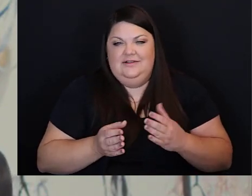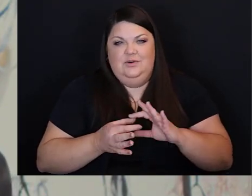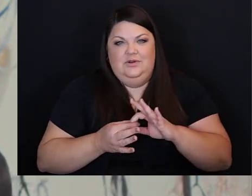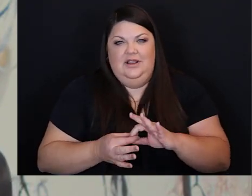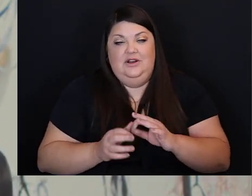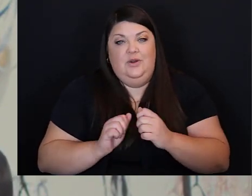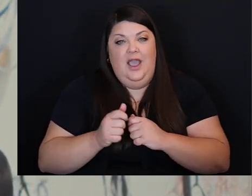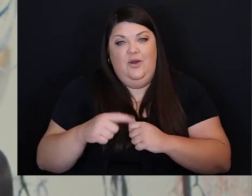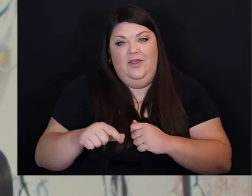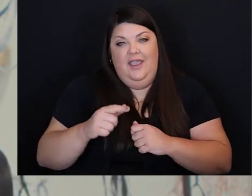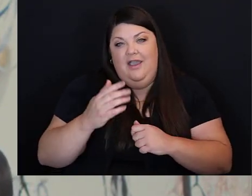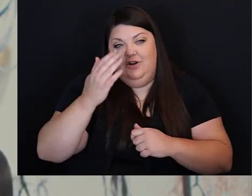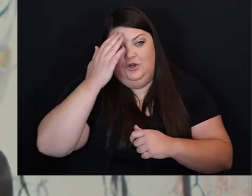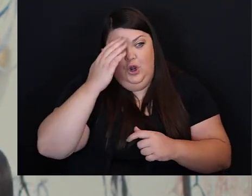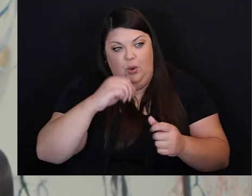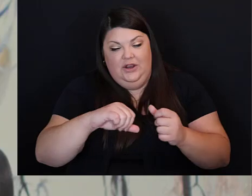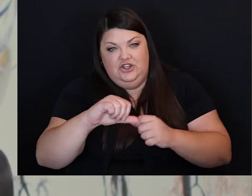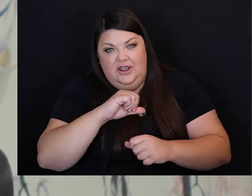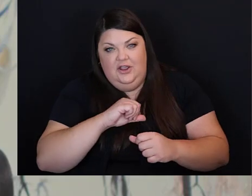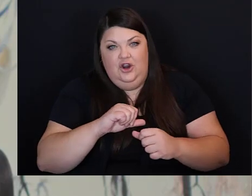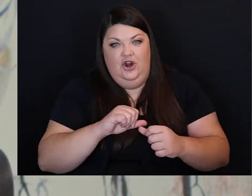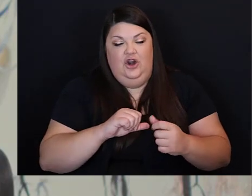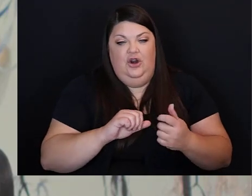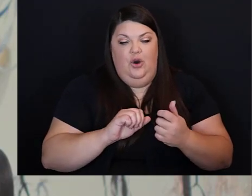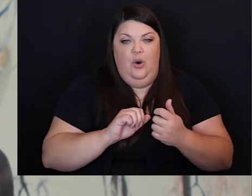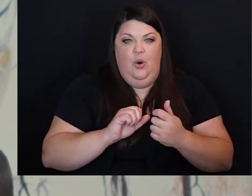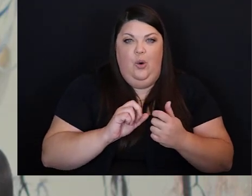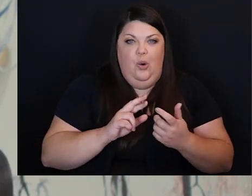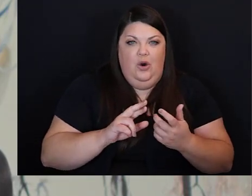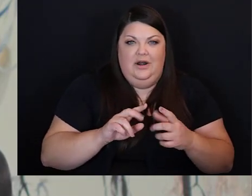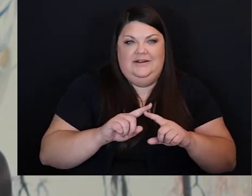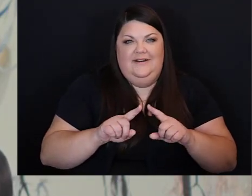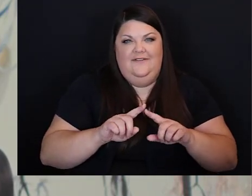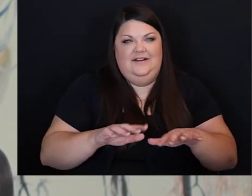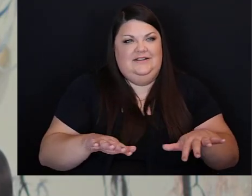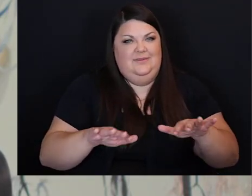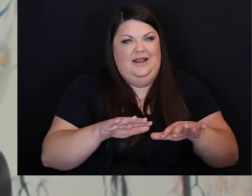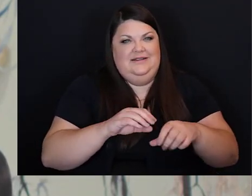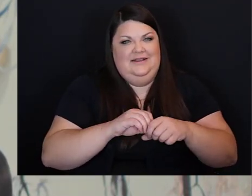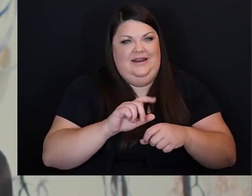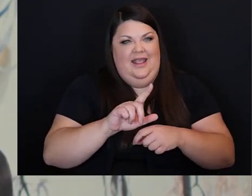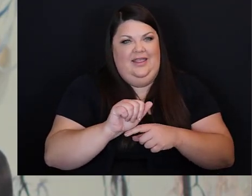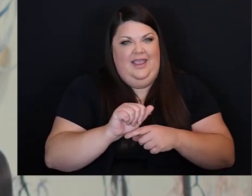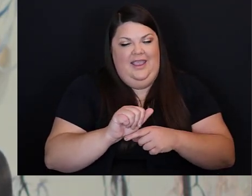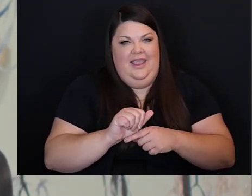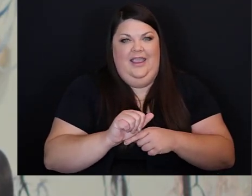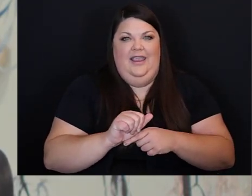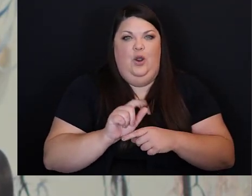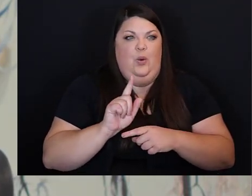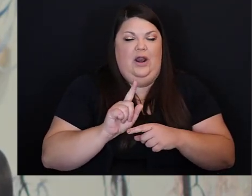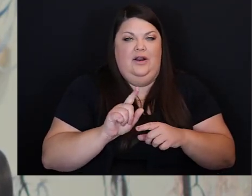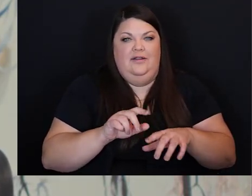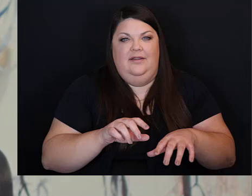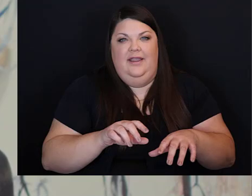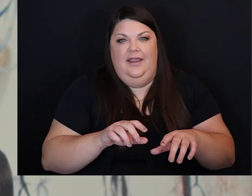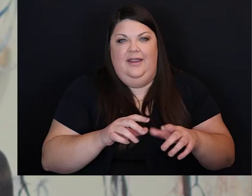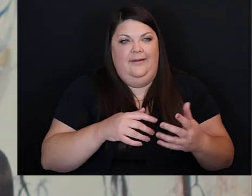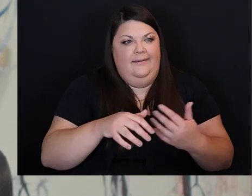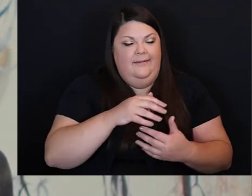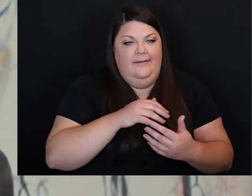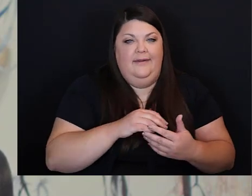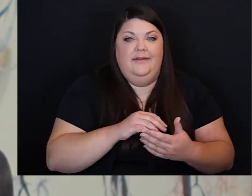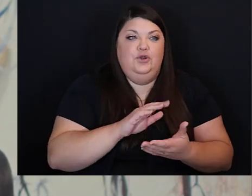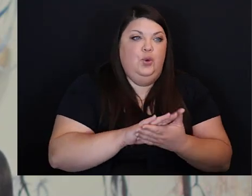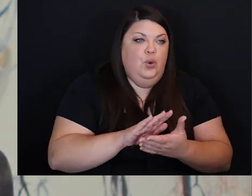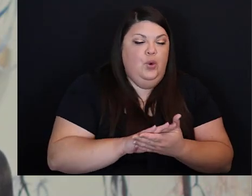to how they got to know each other, or spaces in LA where they would spend time, schools,